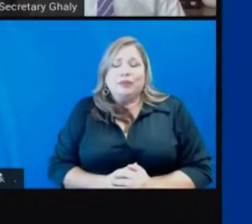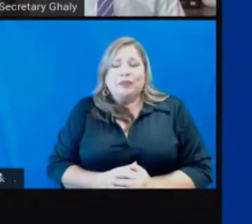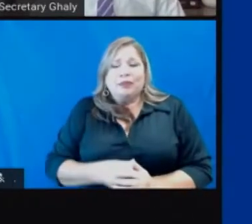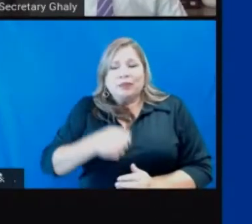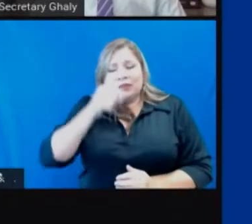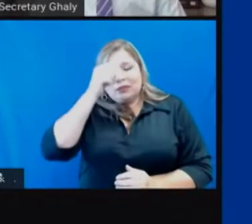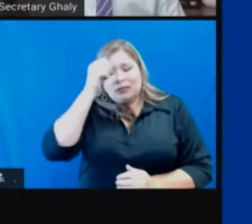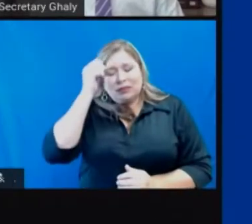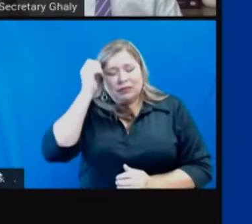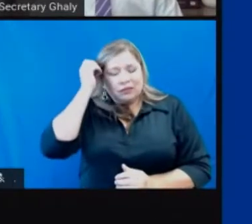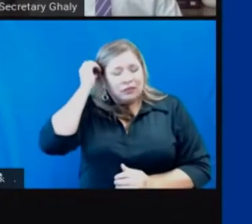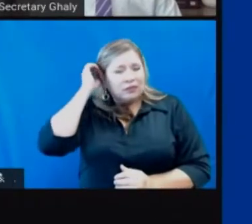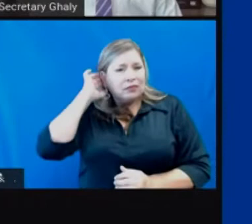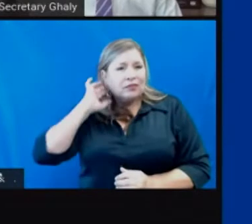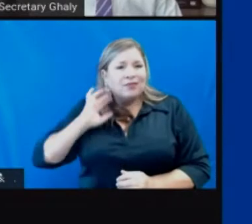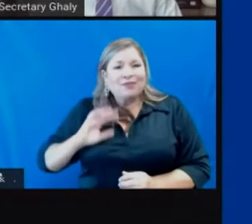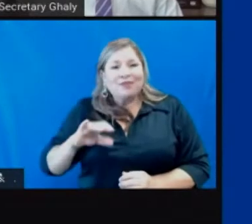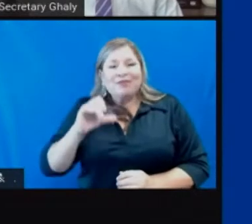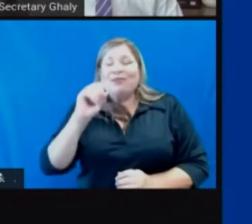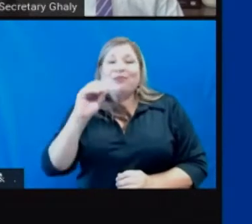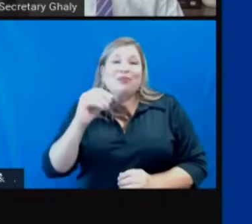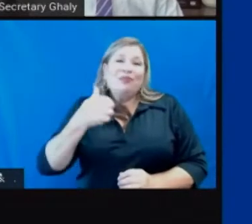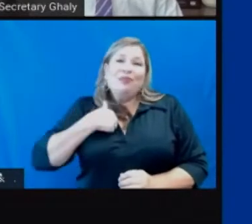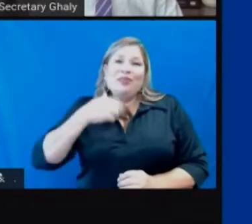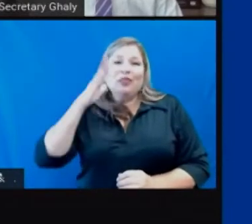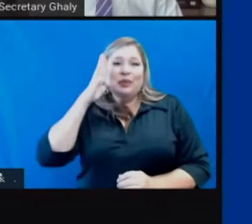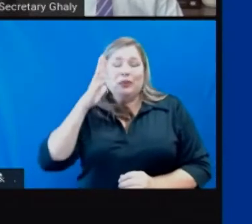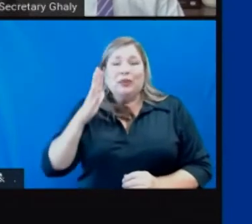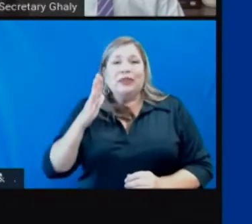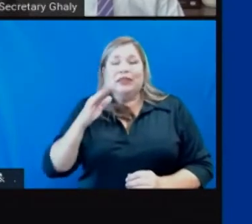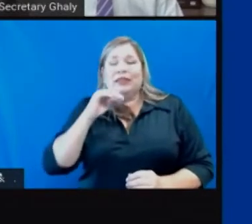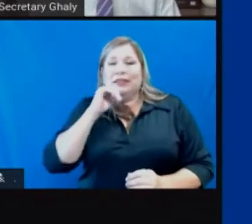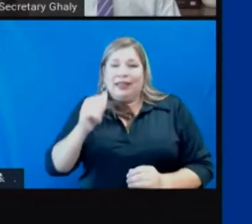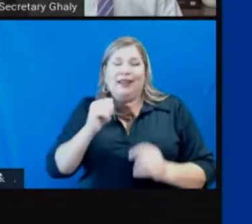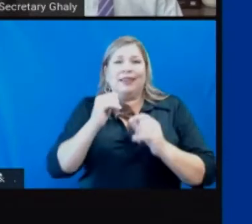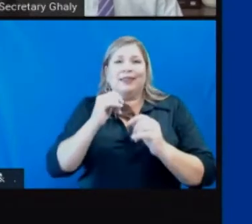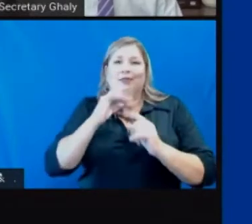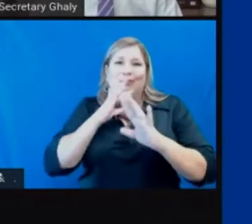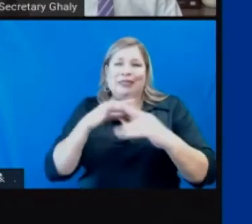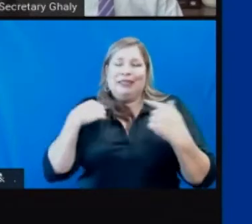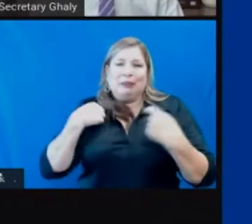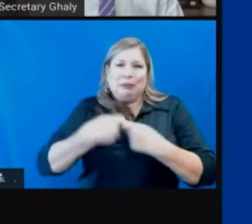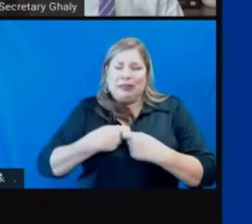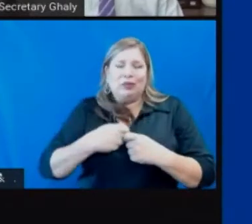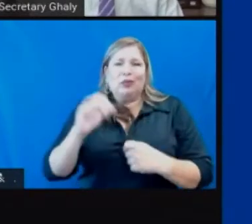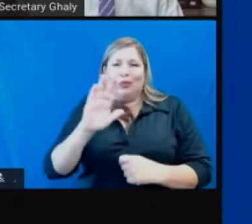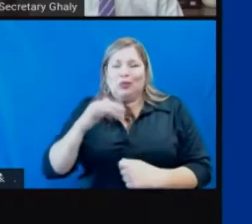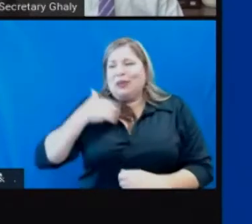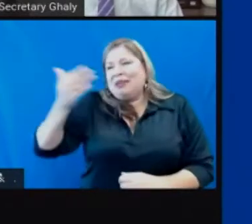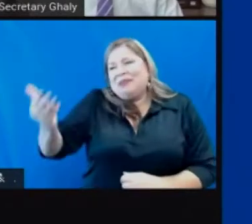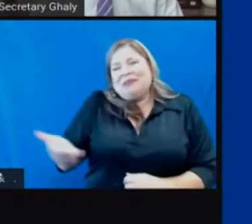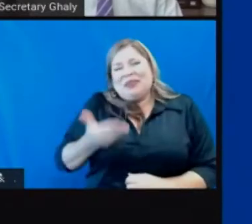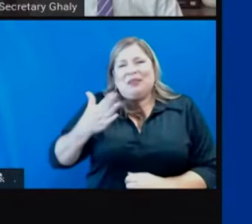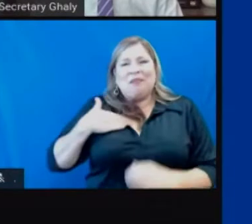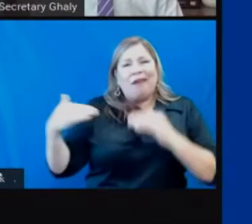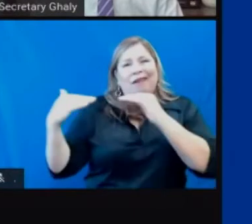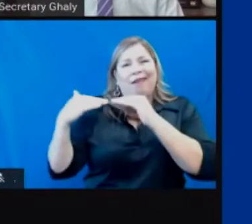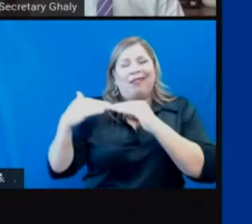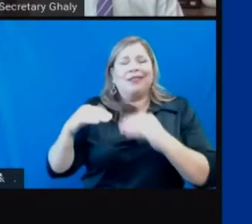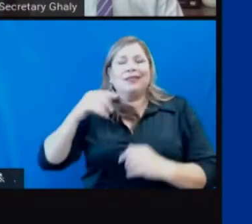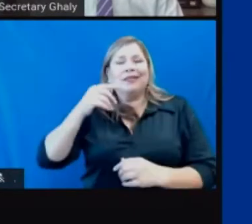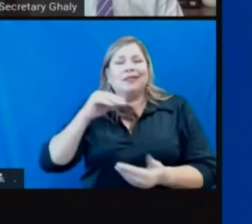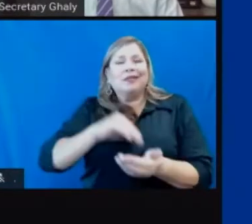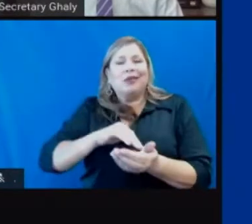So no, I'm not going to give this presentation again in Spanish. I'm going to invite my friend and colleague, Dr. Gil